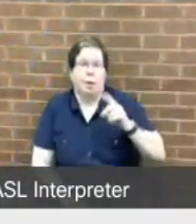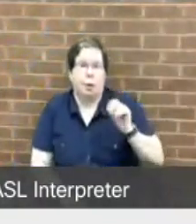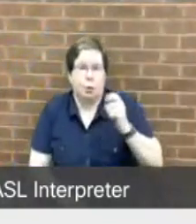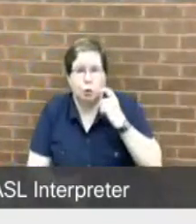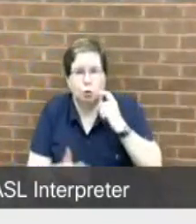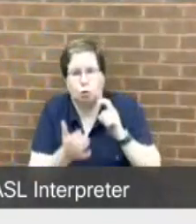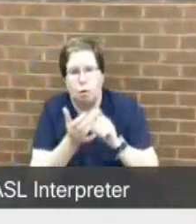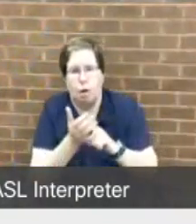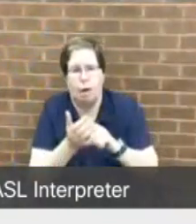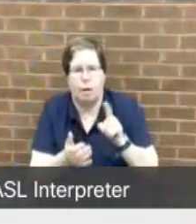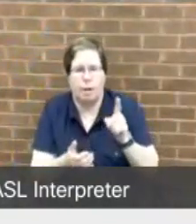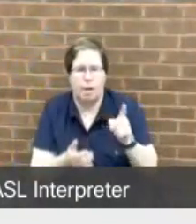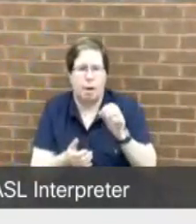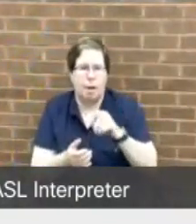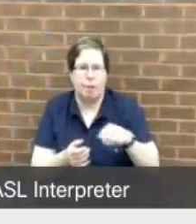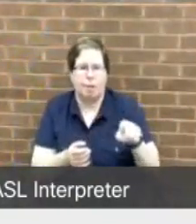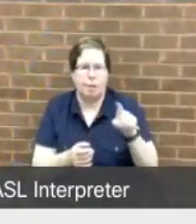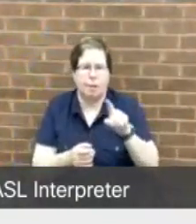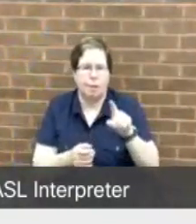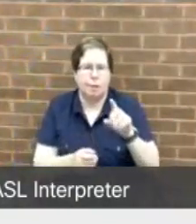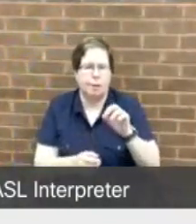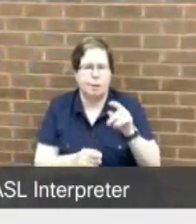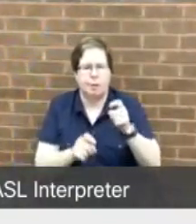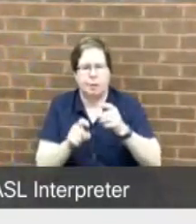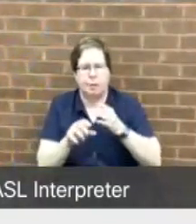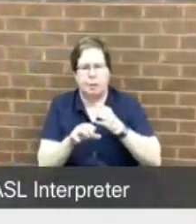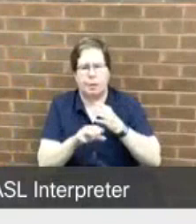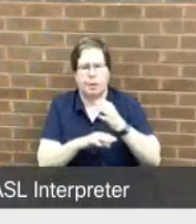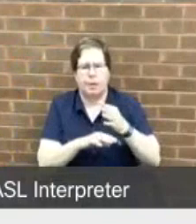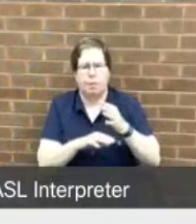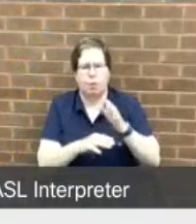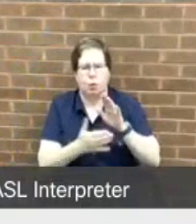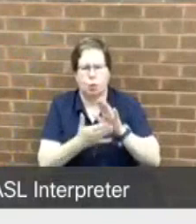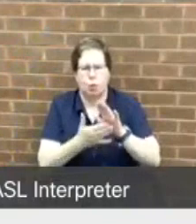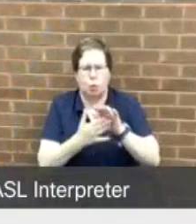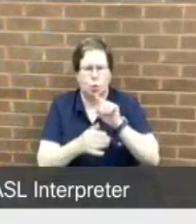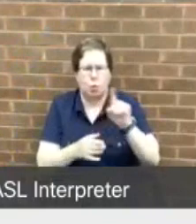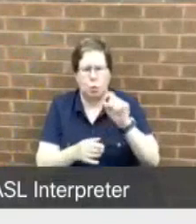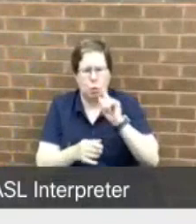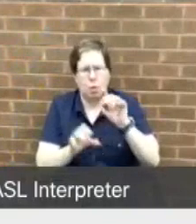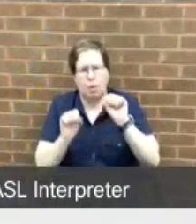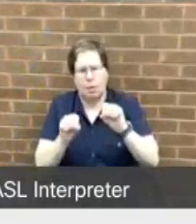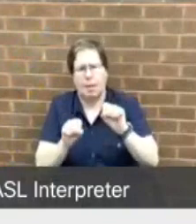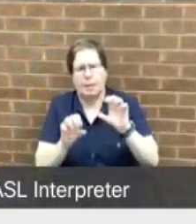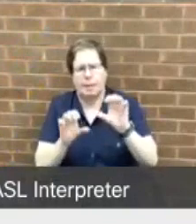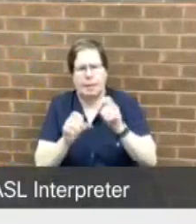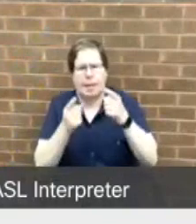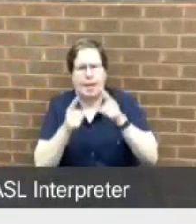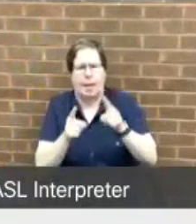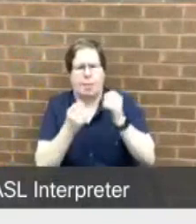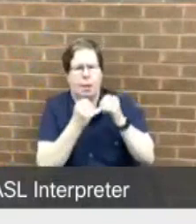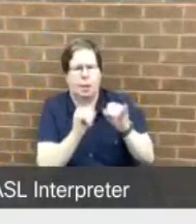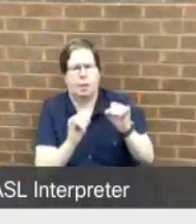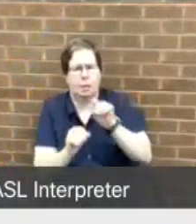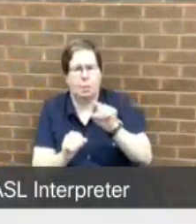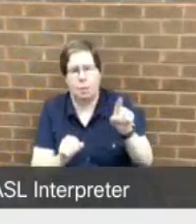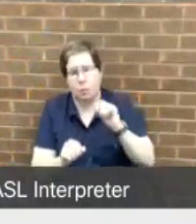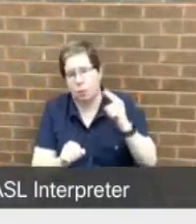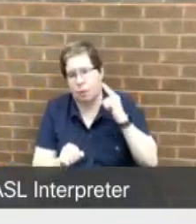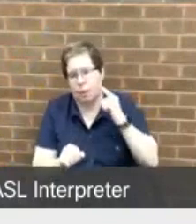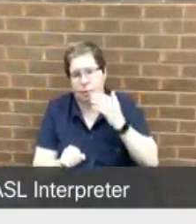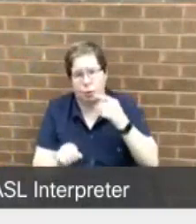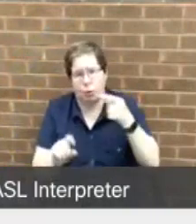being done, is actually being done by UMB, I believe, out of the School of Pharmacy. And so it is being done independently, which I think is a good point